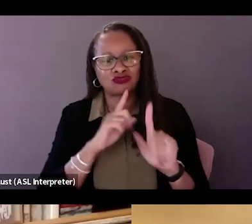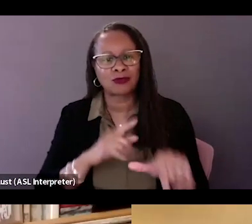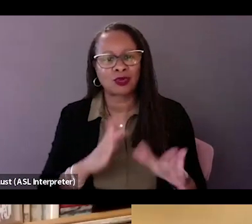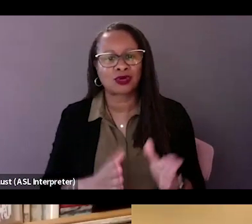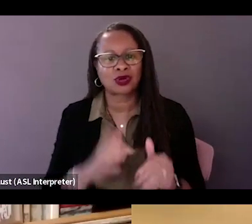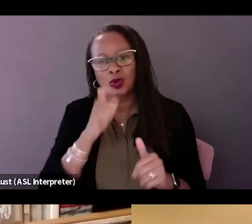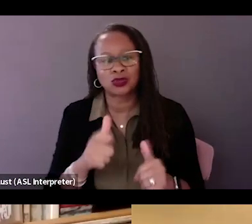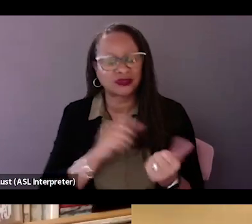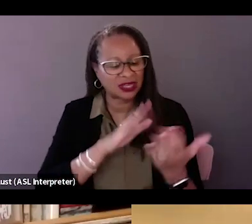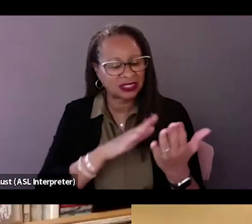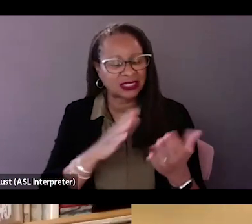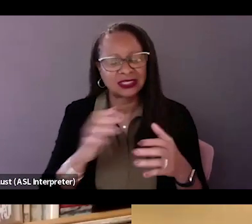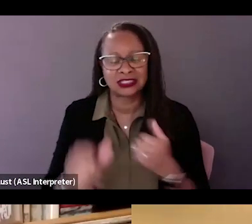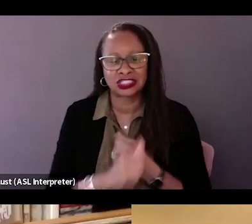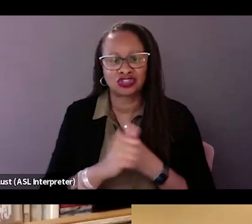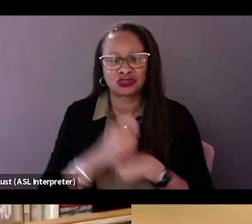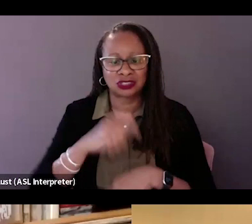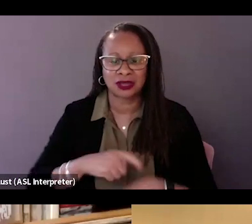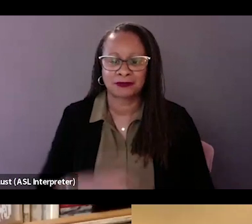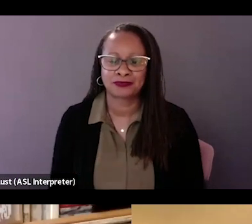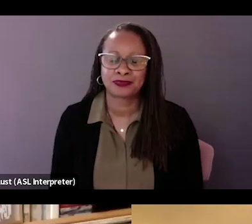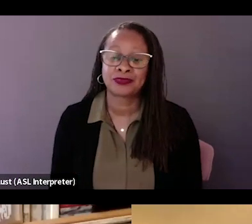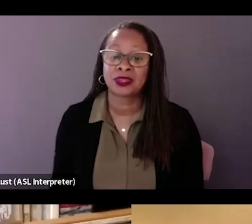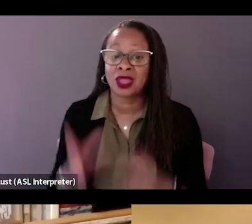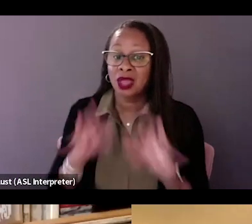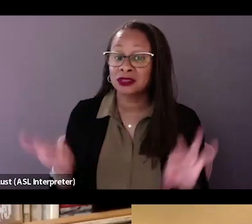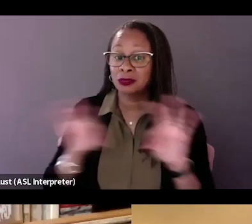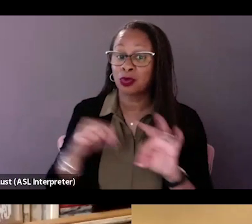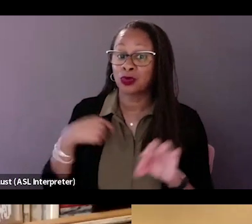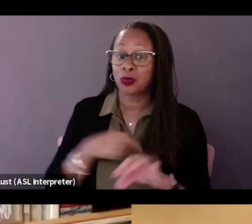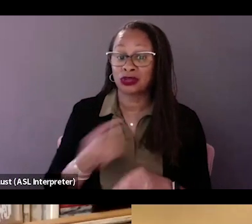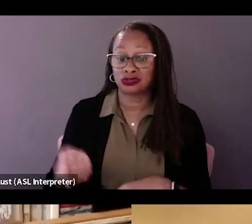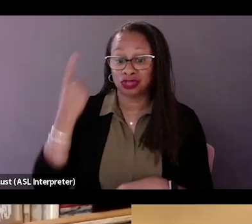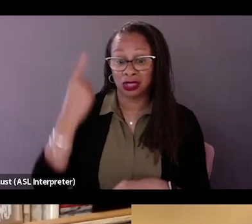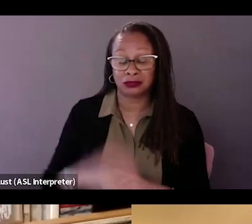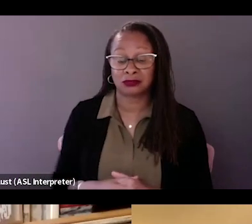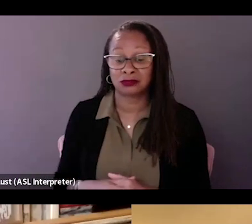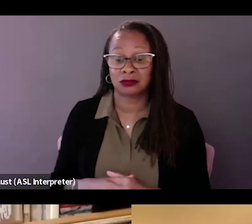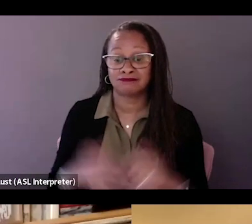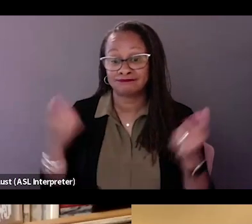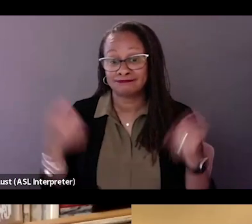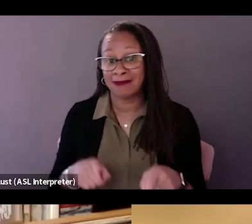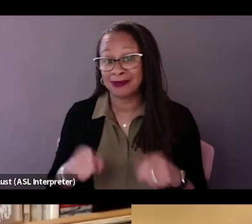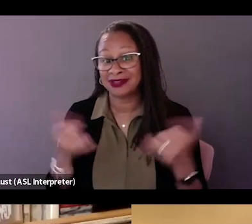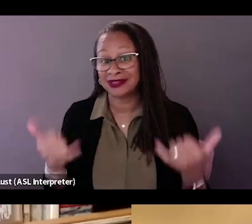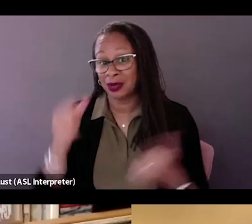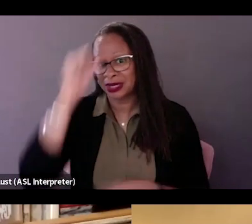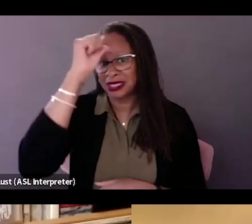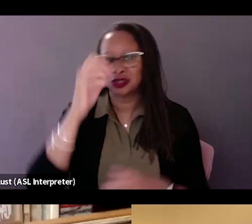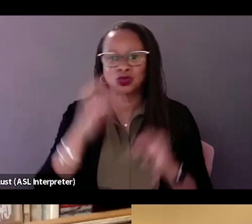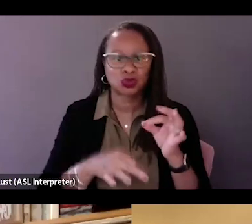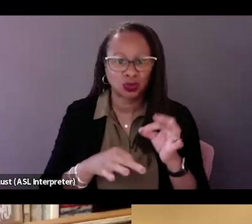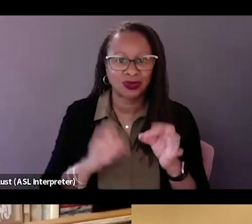time? I think it's important that we understand that what's happening in India sooner than later